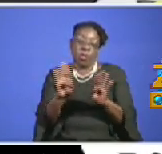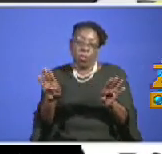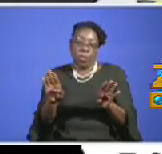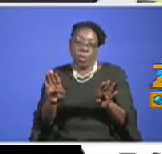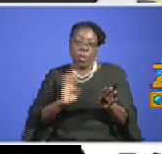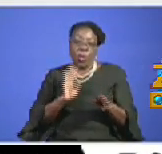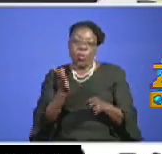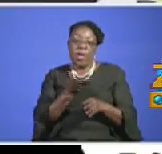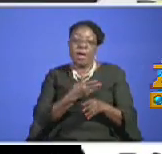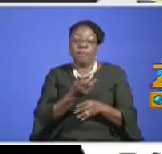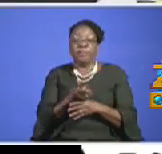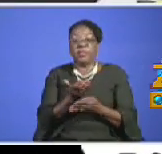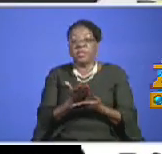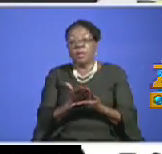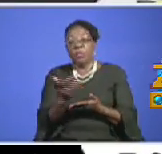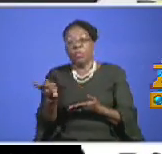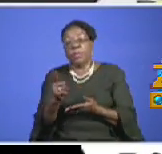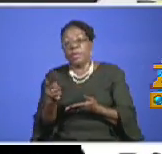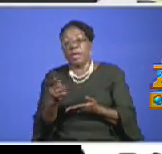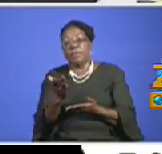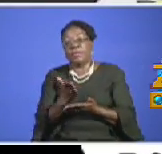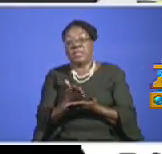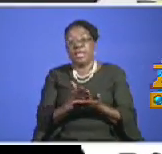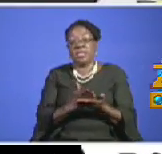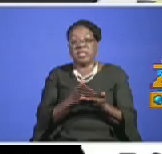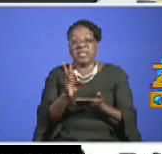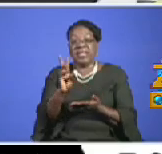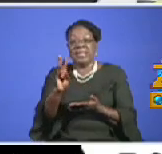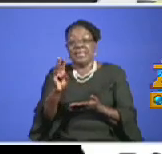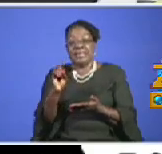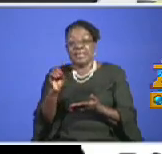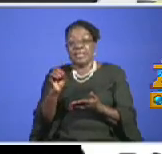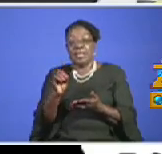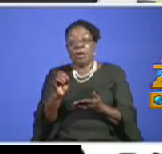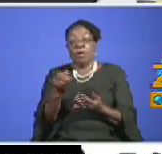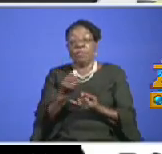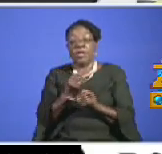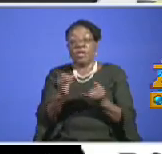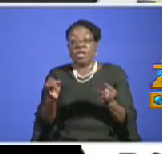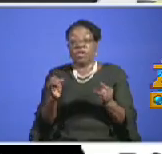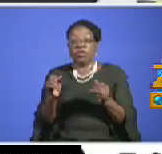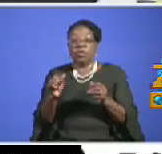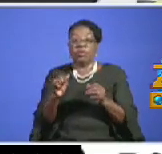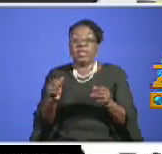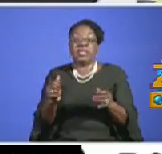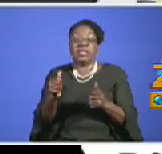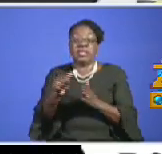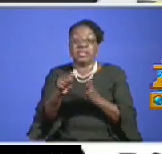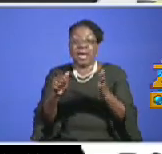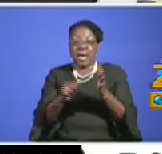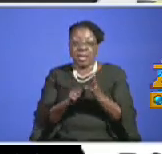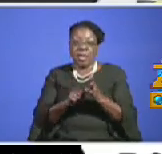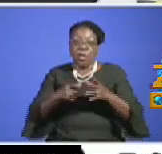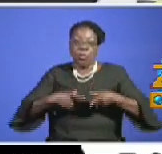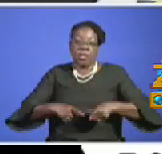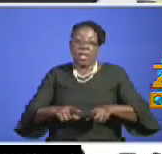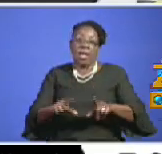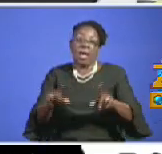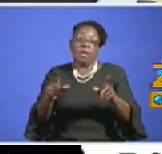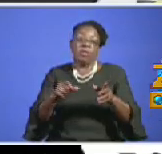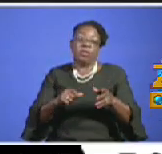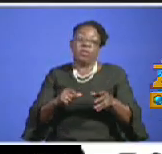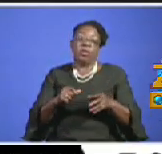had situations where the Section 60 of the Industrial Relations Act, which allows the tribunal to encourage